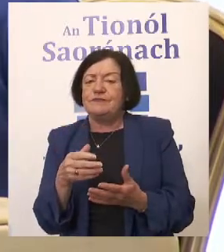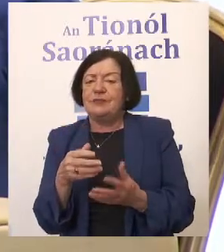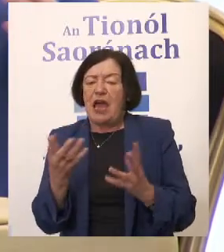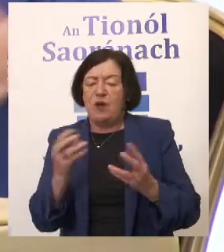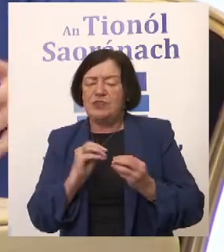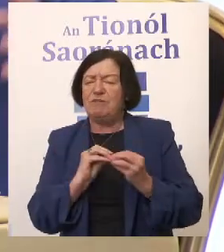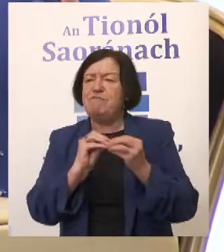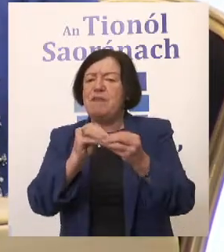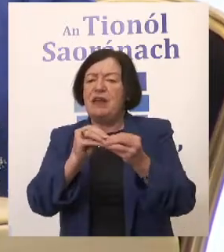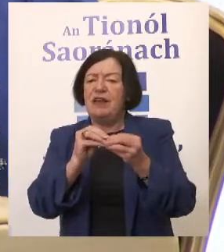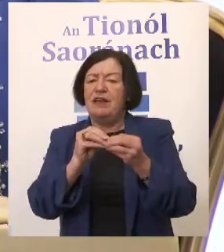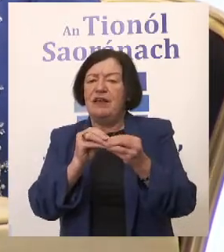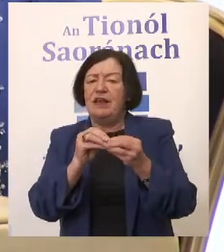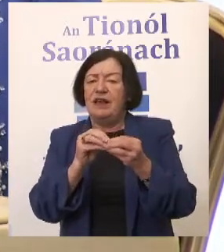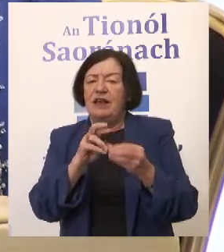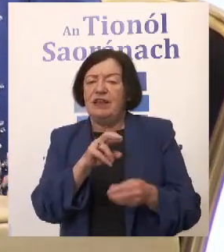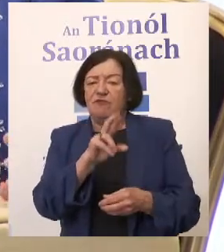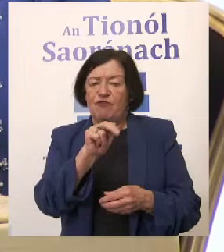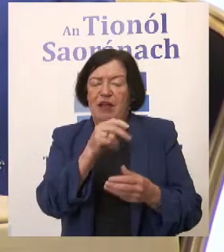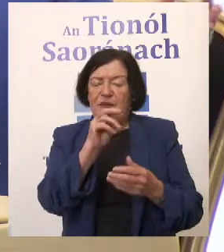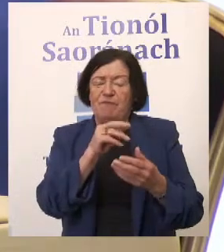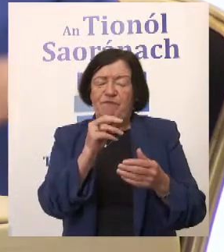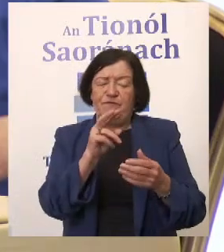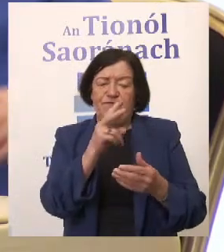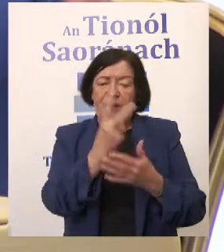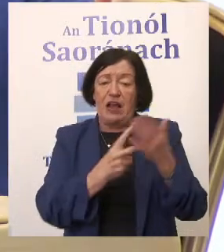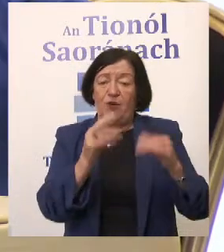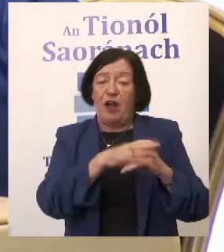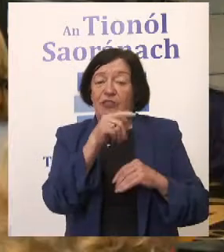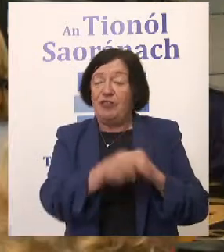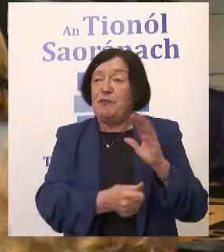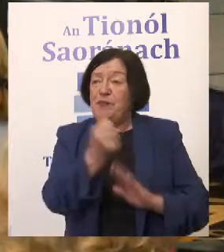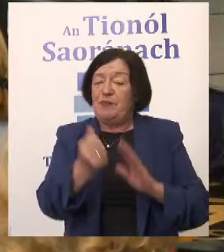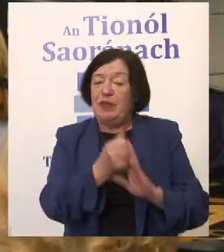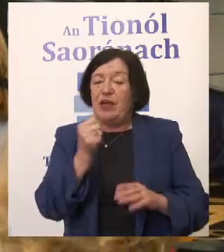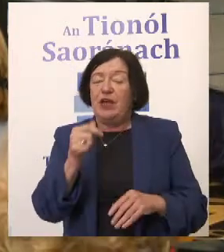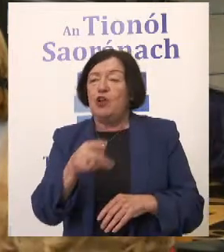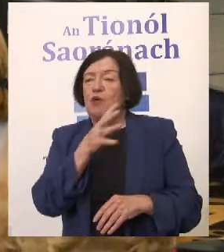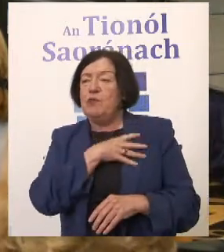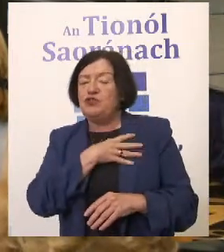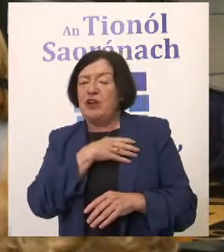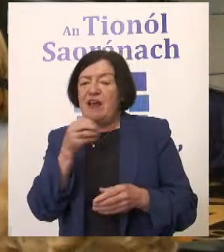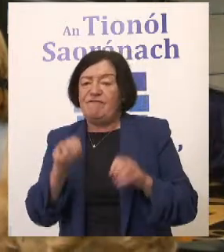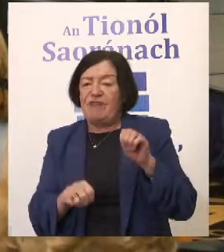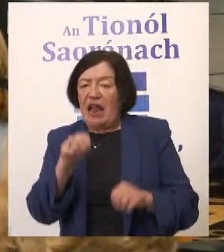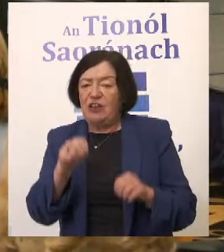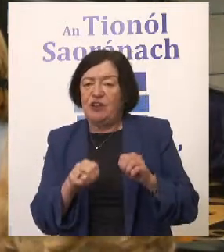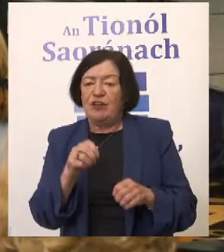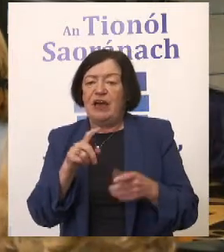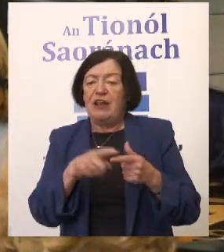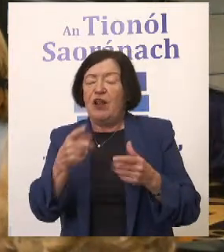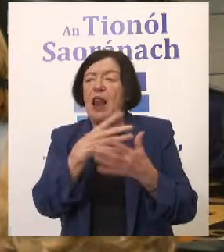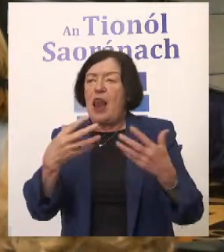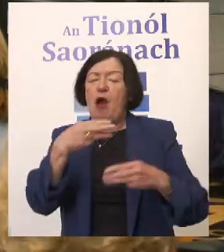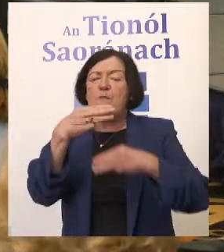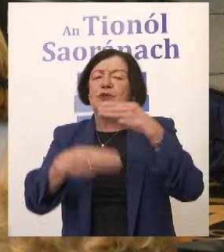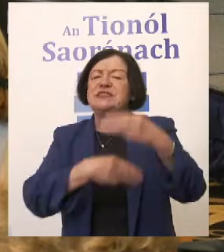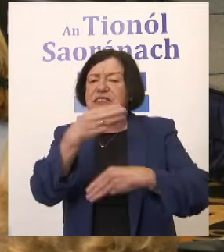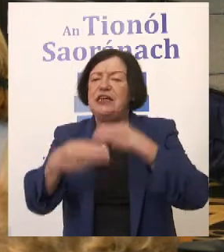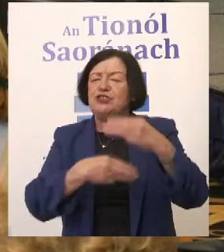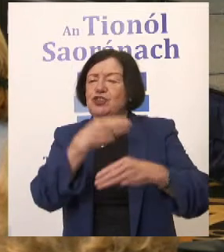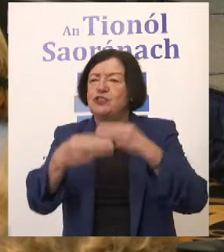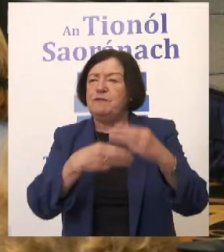composed, it's on the kind of rateable value of the property, so you have commissioners' evaluation, and you've quite elaborate procedures to actually get to